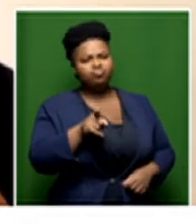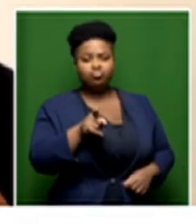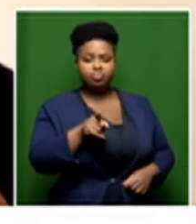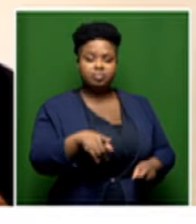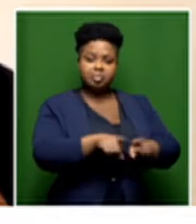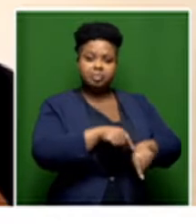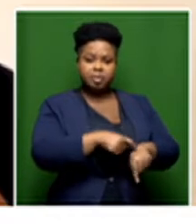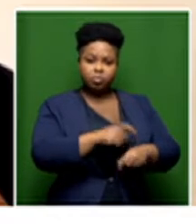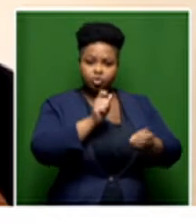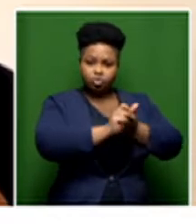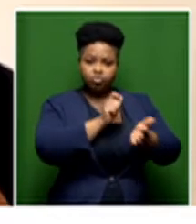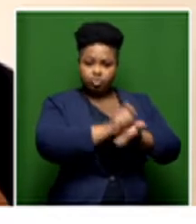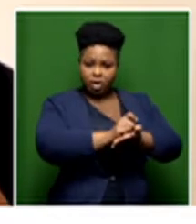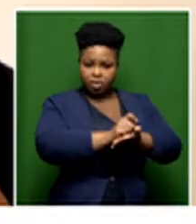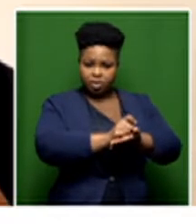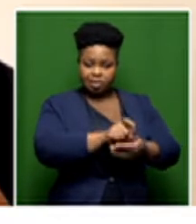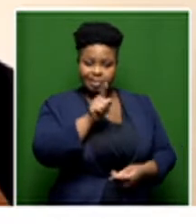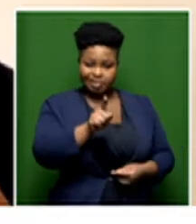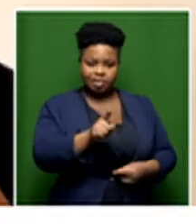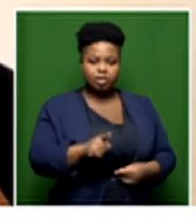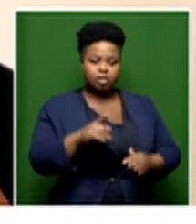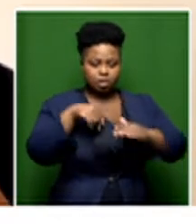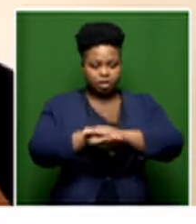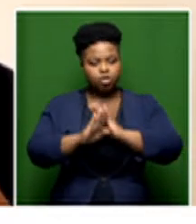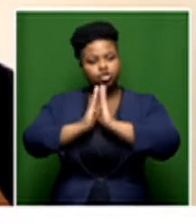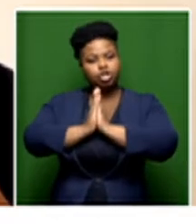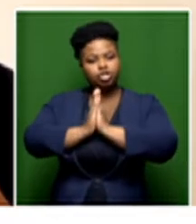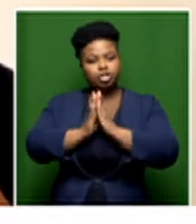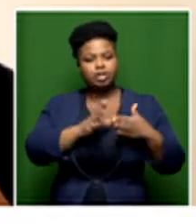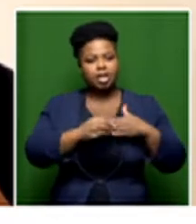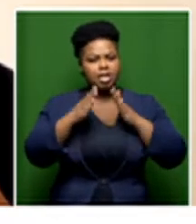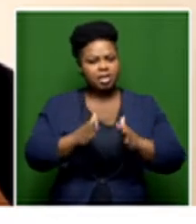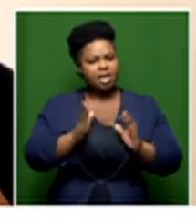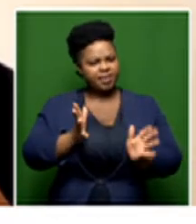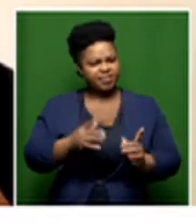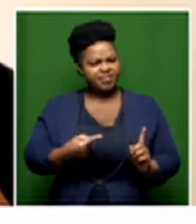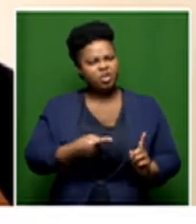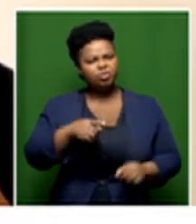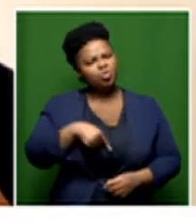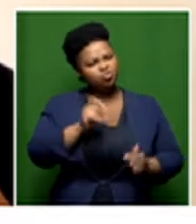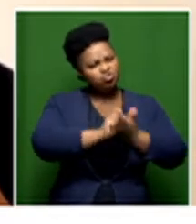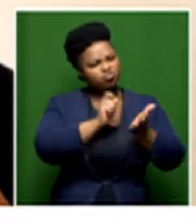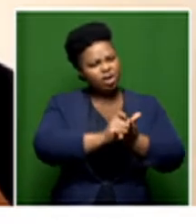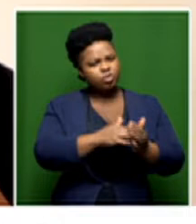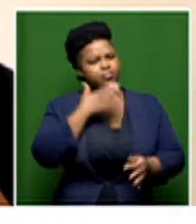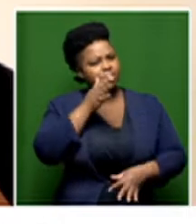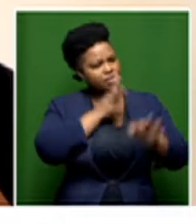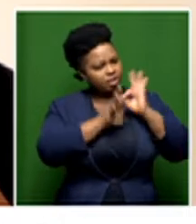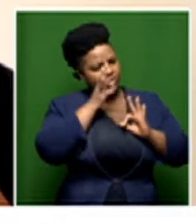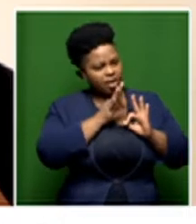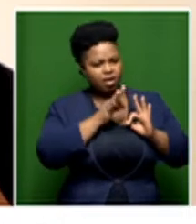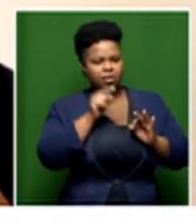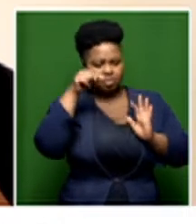you also write of her as a leader in church. So let's unpack this aspect of her